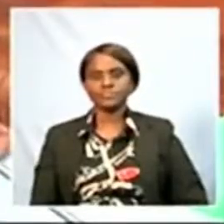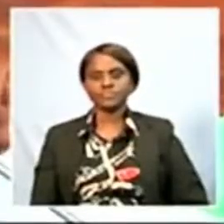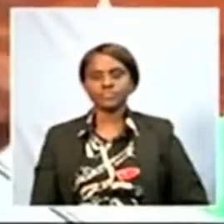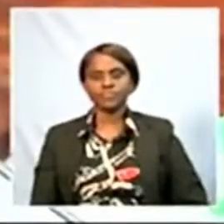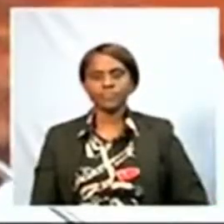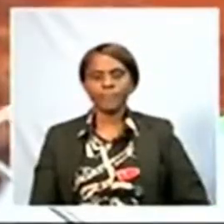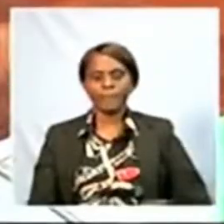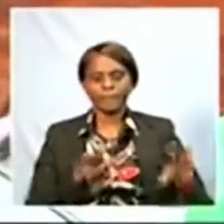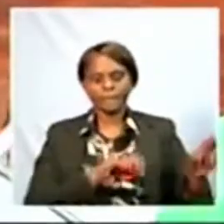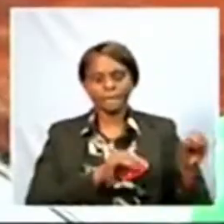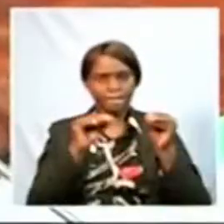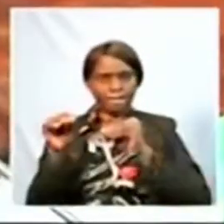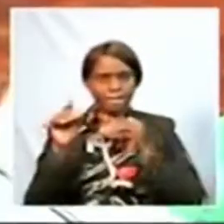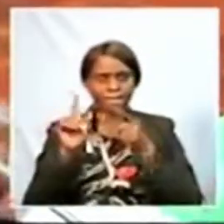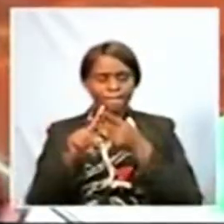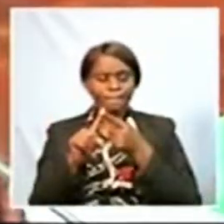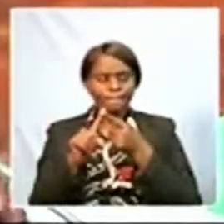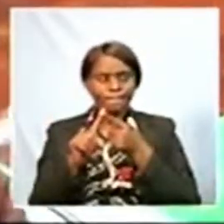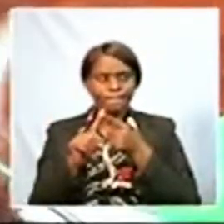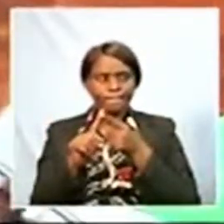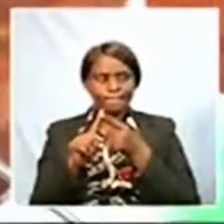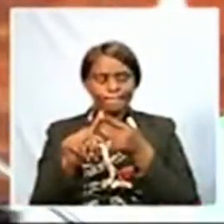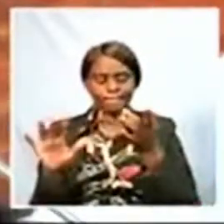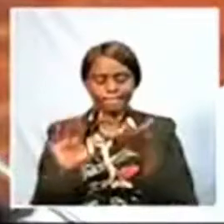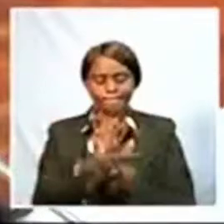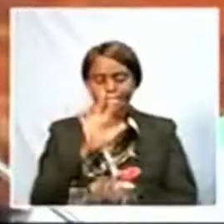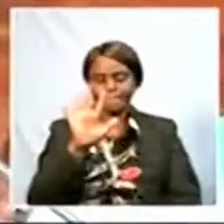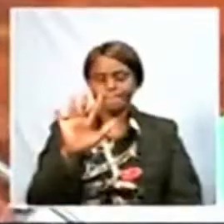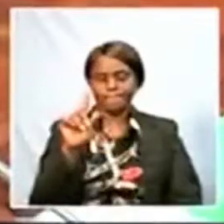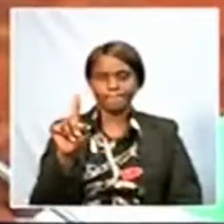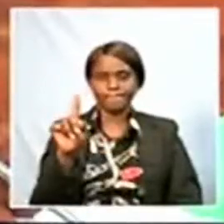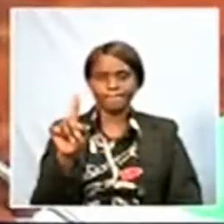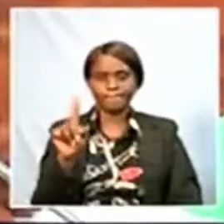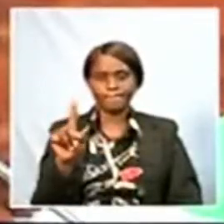I'll move on to page 51.